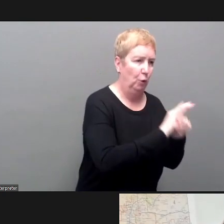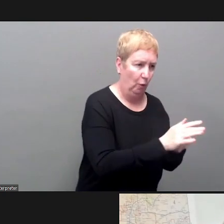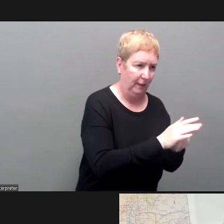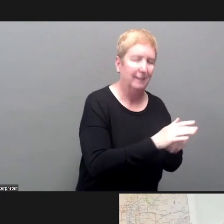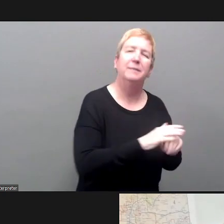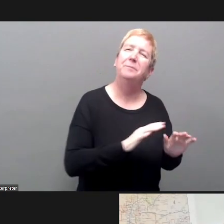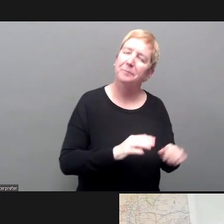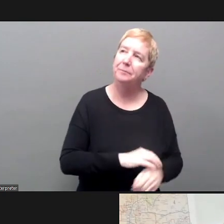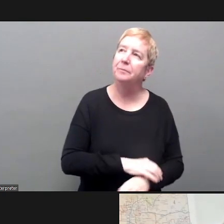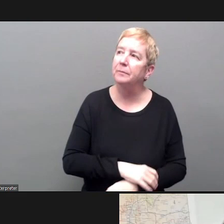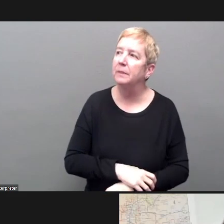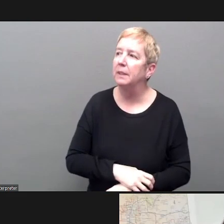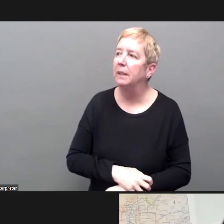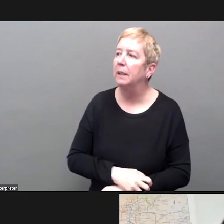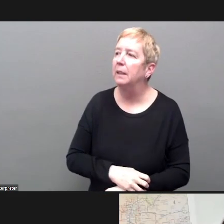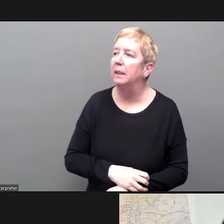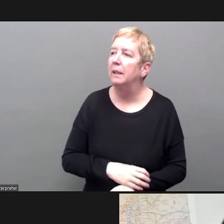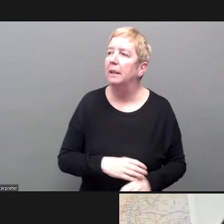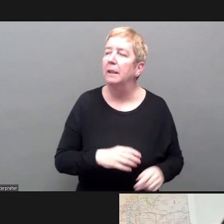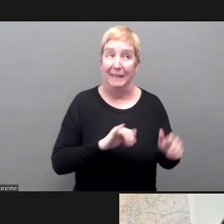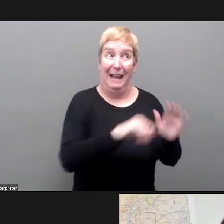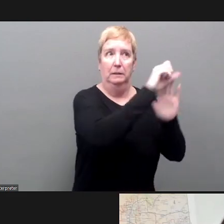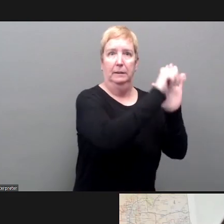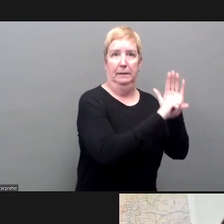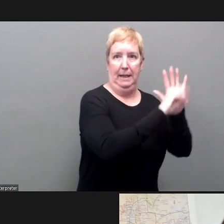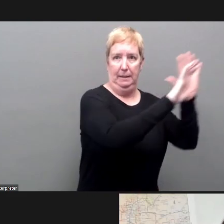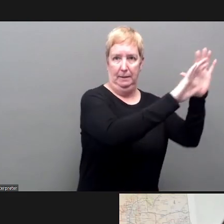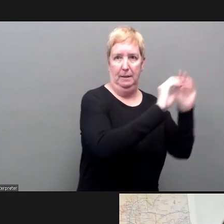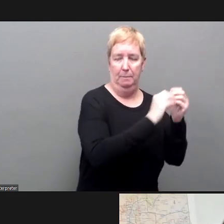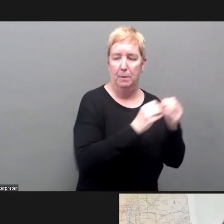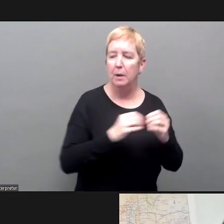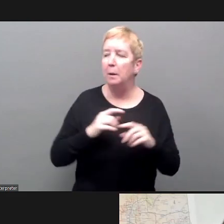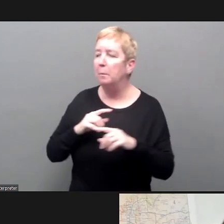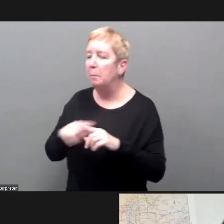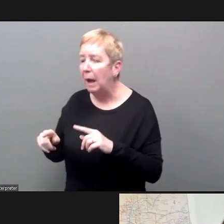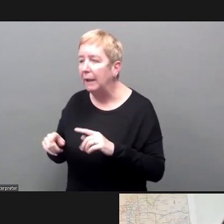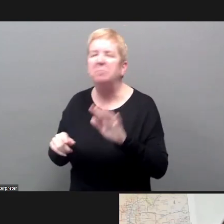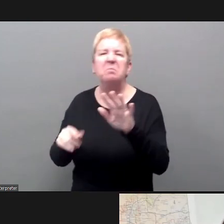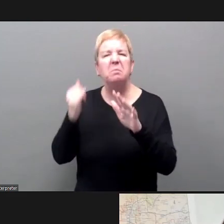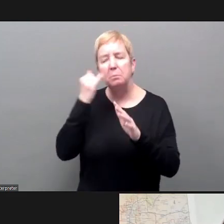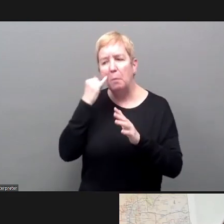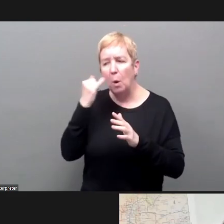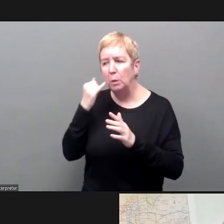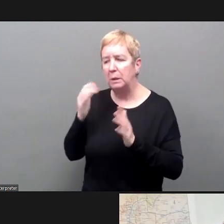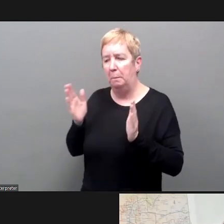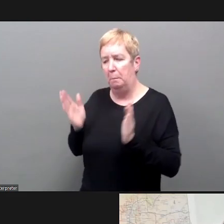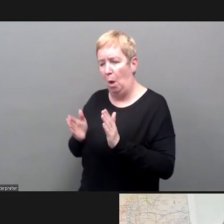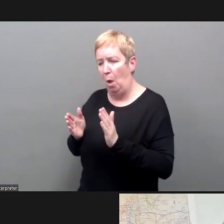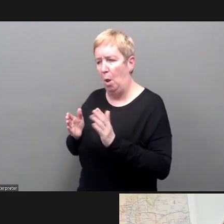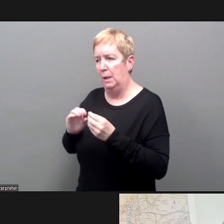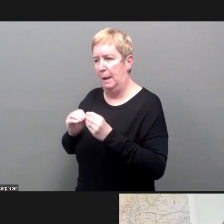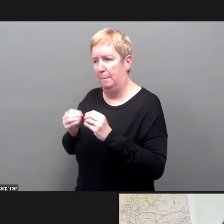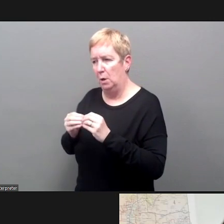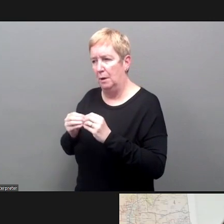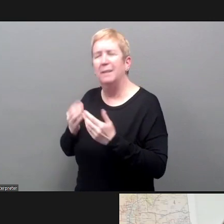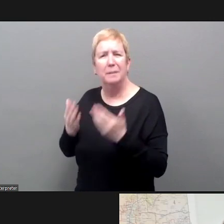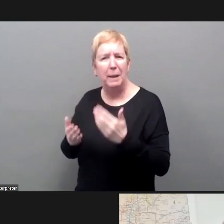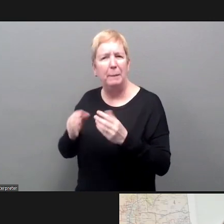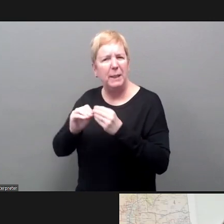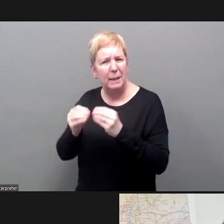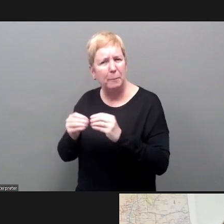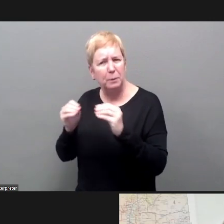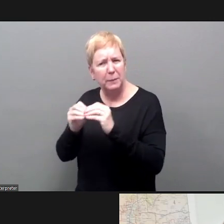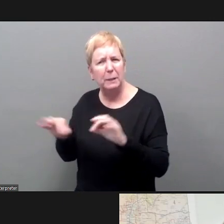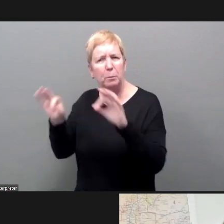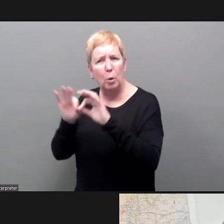environments, it becomes more relevant. So for example, if 2 out of the 3 people in our family had COVID, we would not be having family dinners.